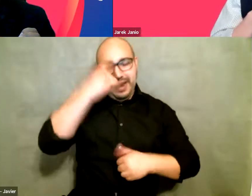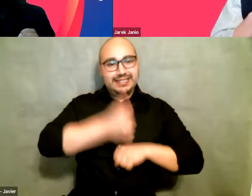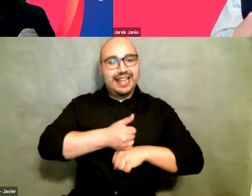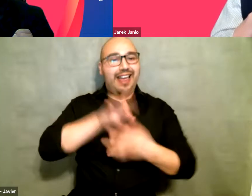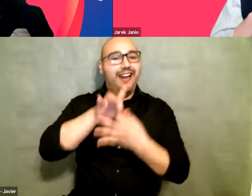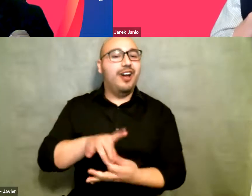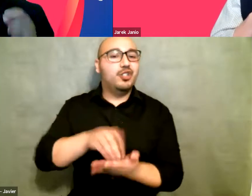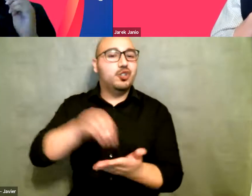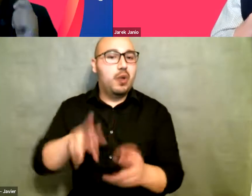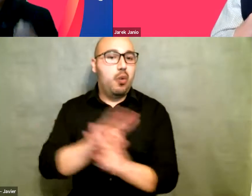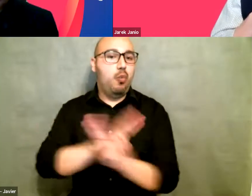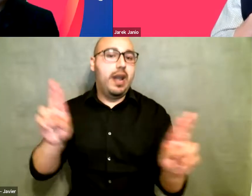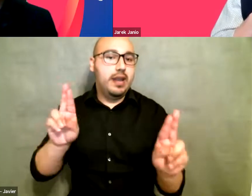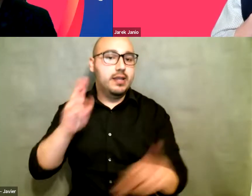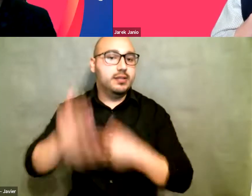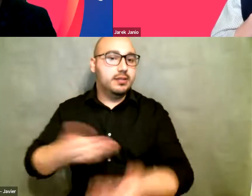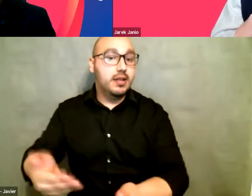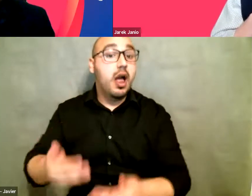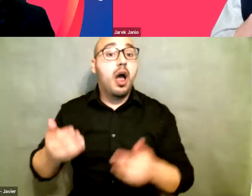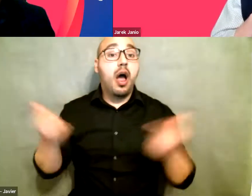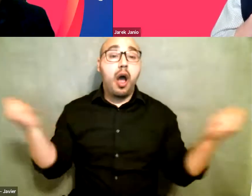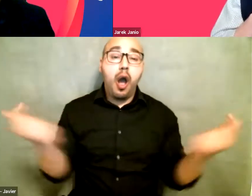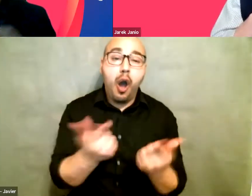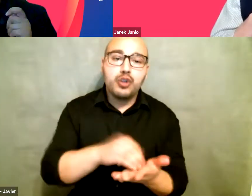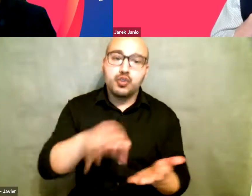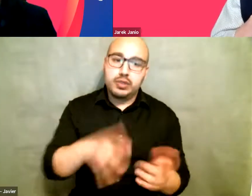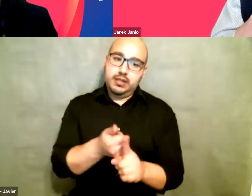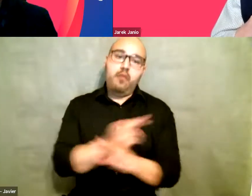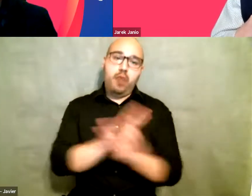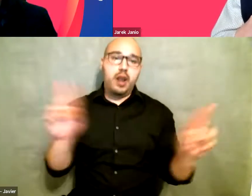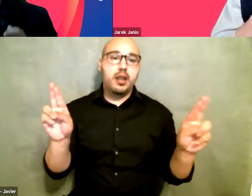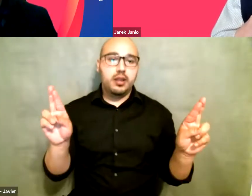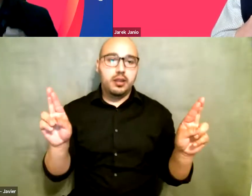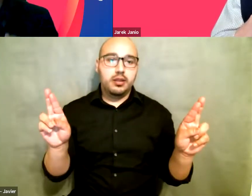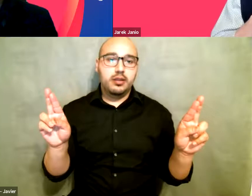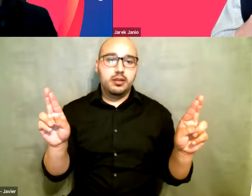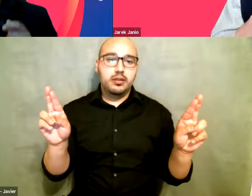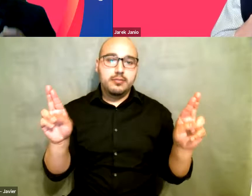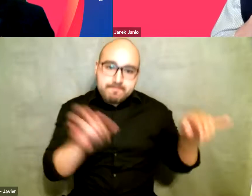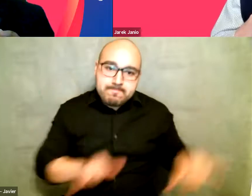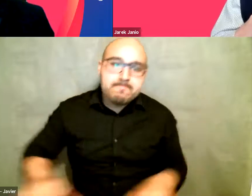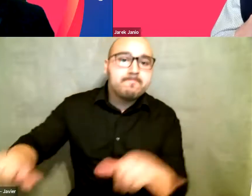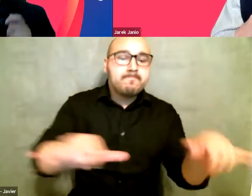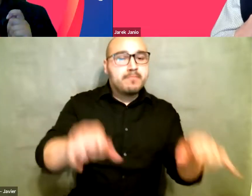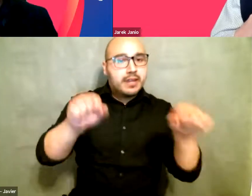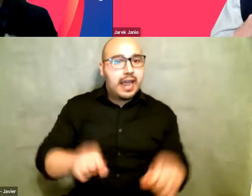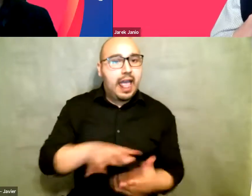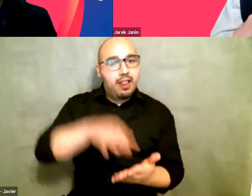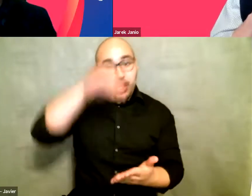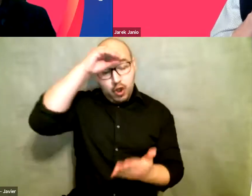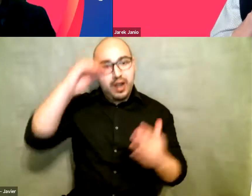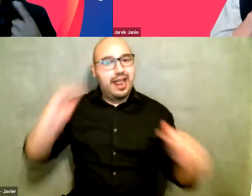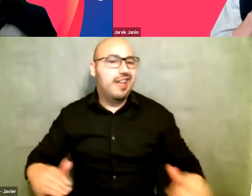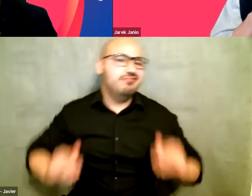readiness, right? All students are ready. All students can learn at high levels. The